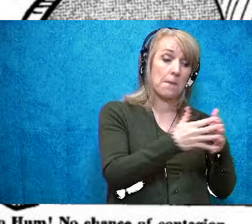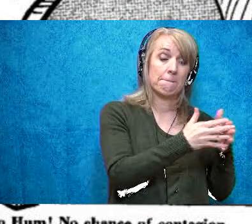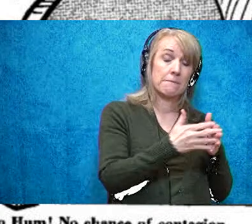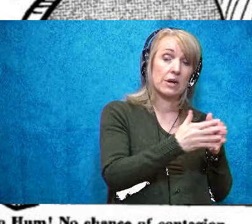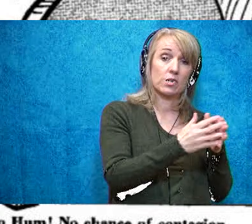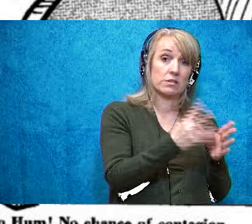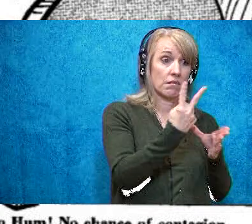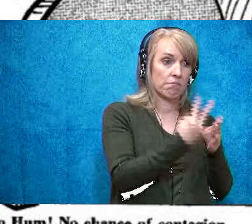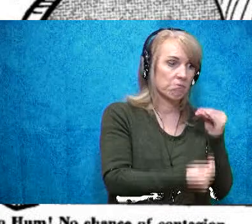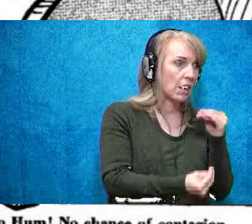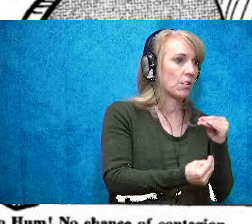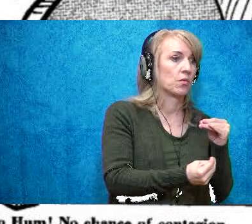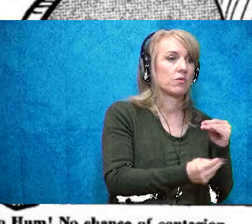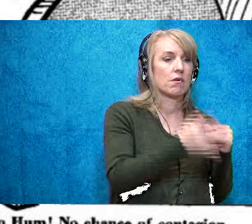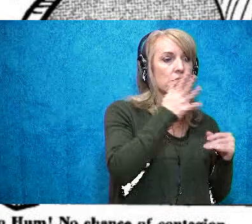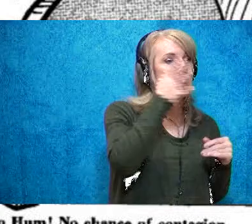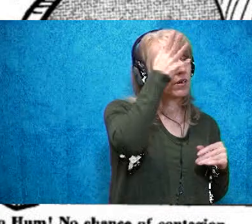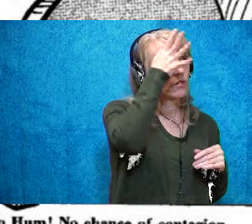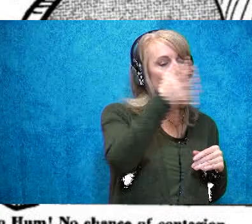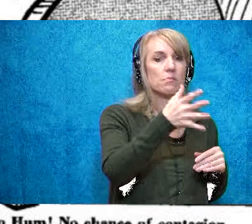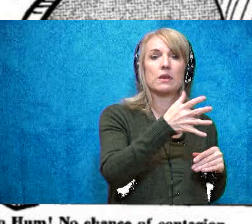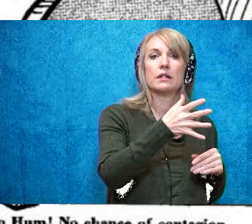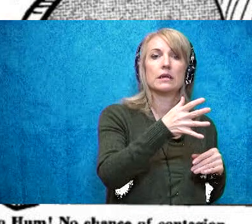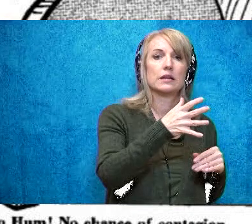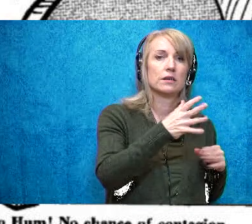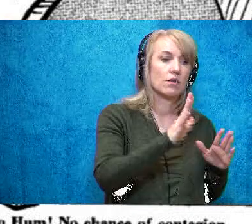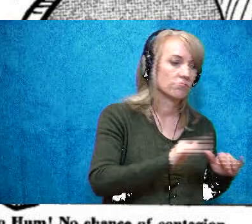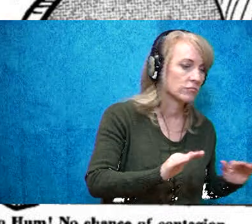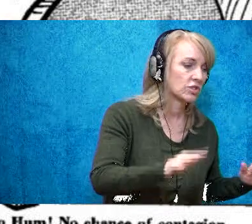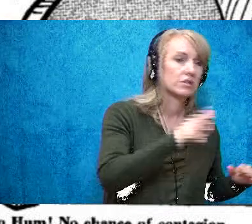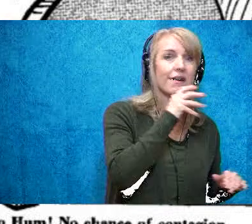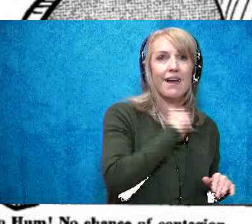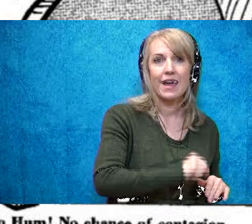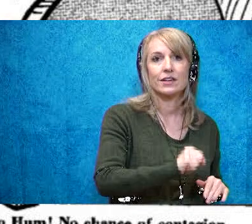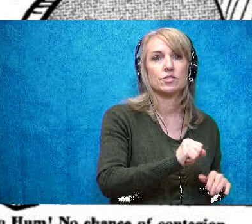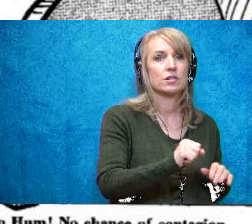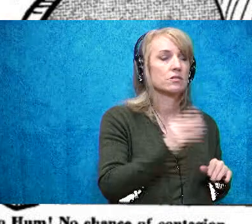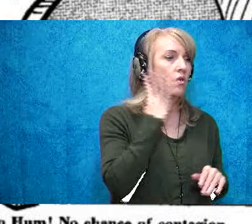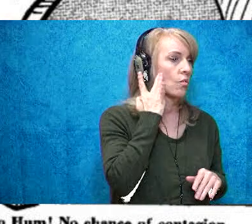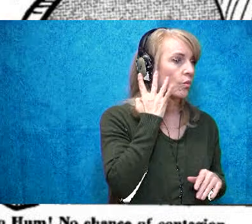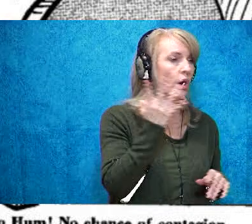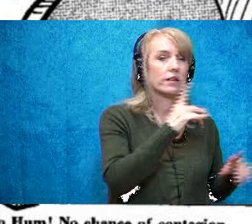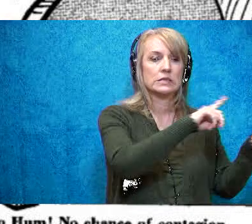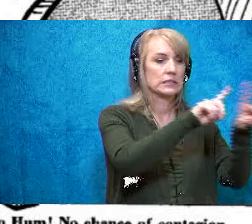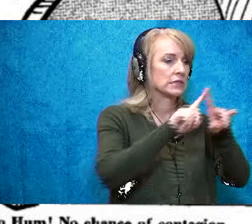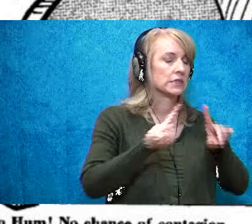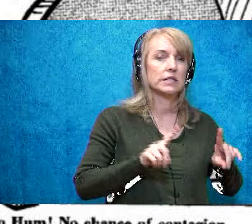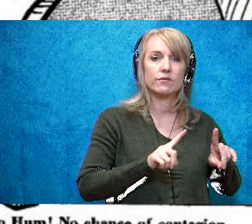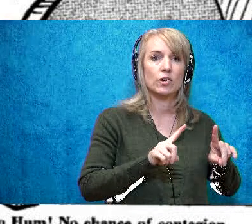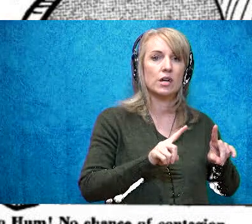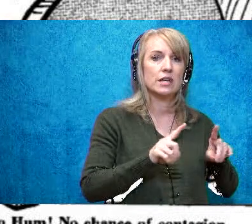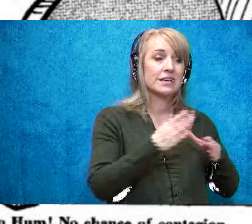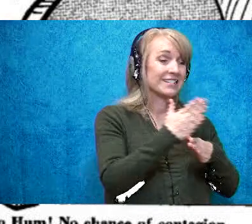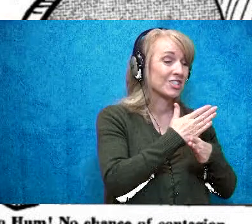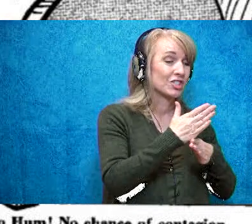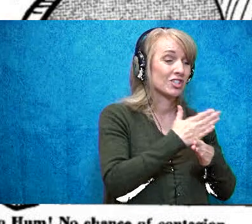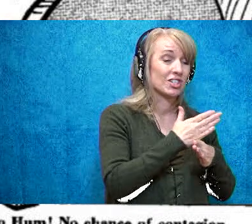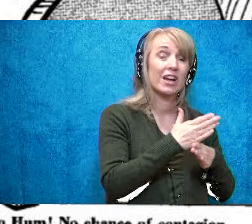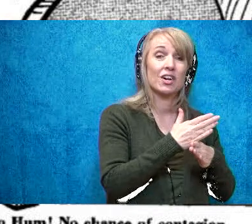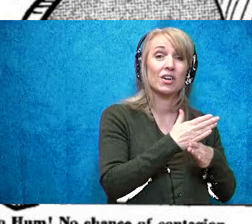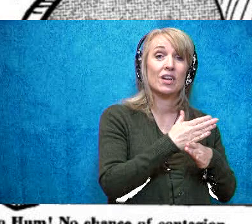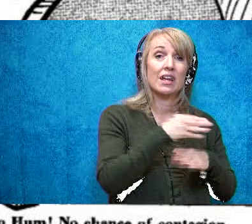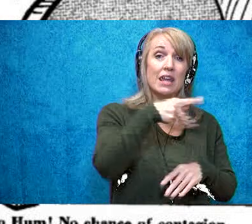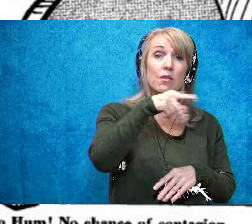sexes, of all ages, religions, and political persuasions, from all ethnic groups and regions, shared in the post-war years a feeling